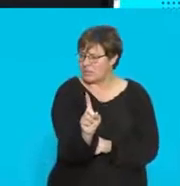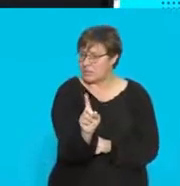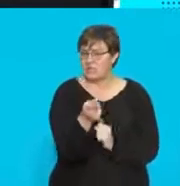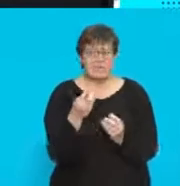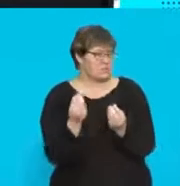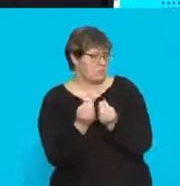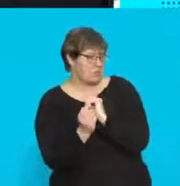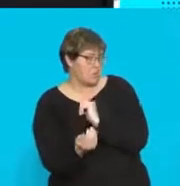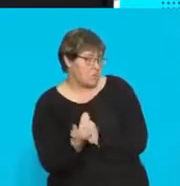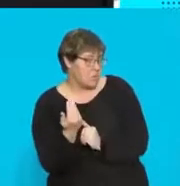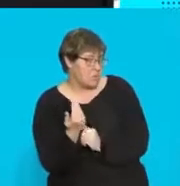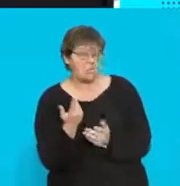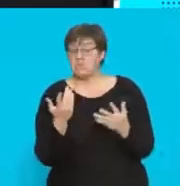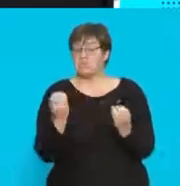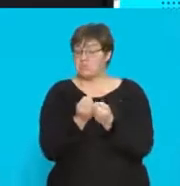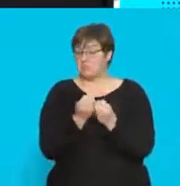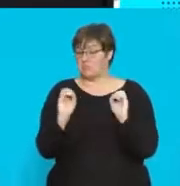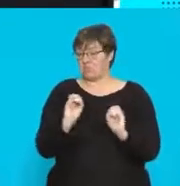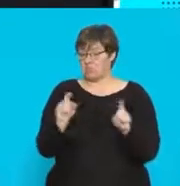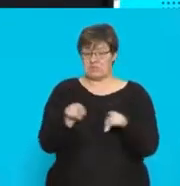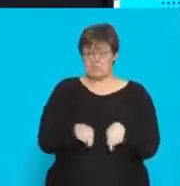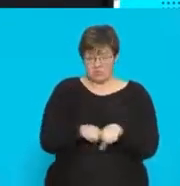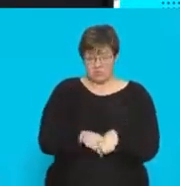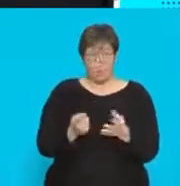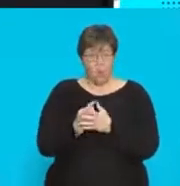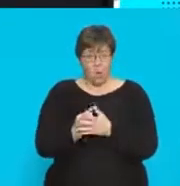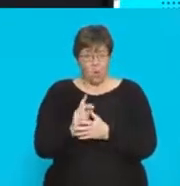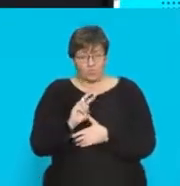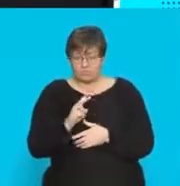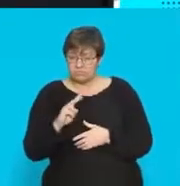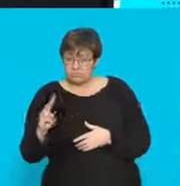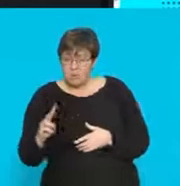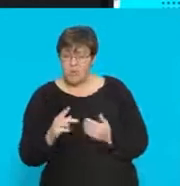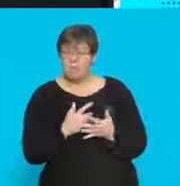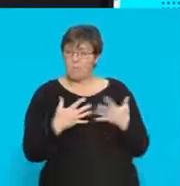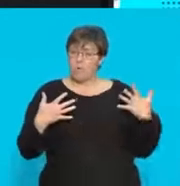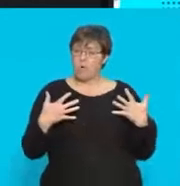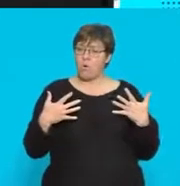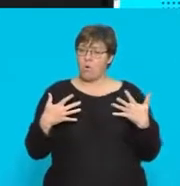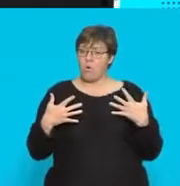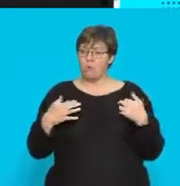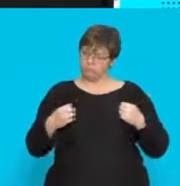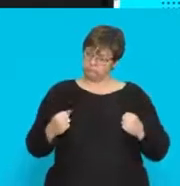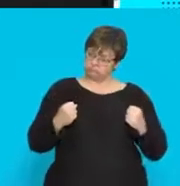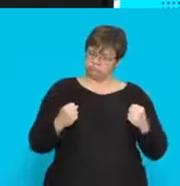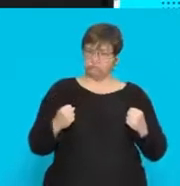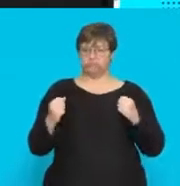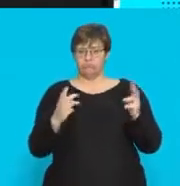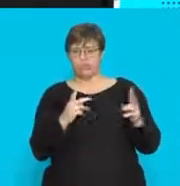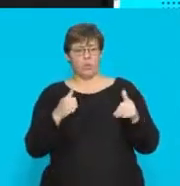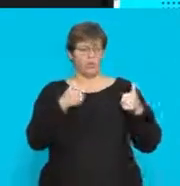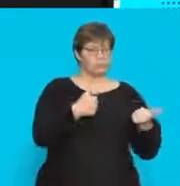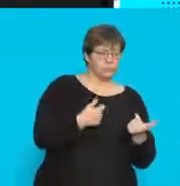new? Is there not something new? Is there a trait maybe that makes it more resilient? Is it a good trait?